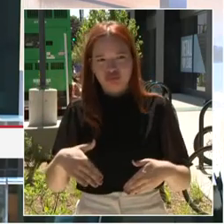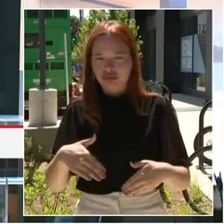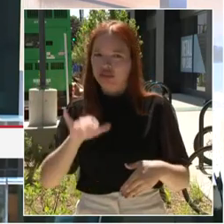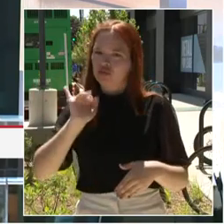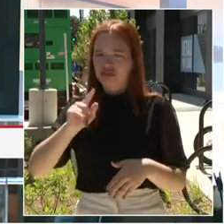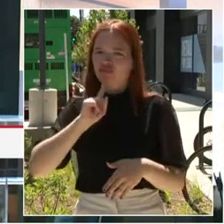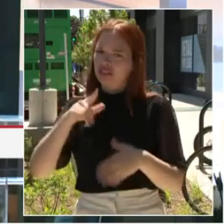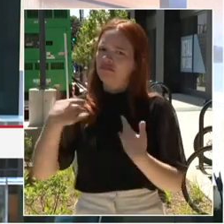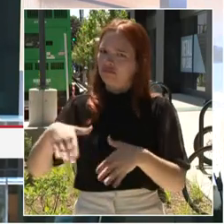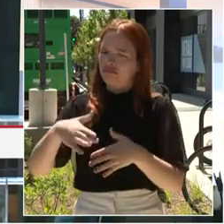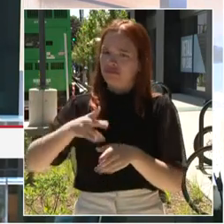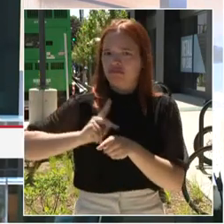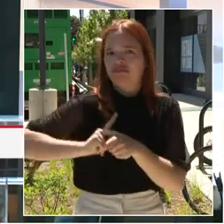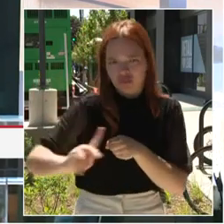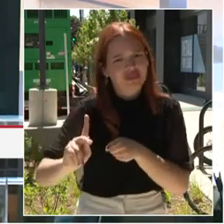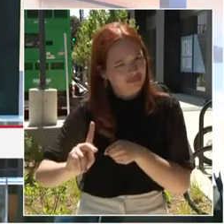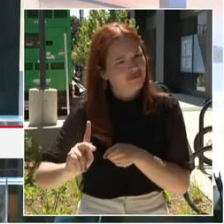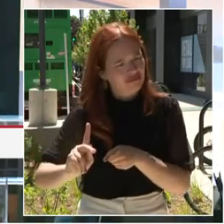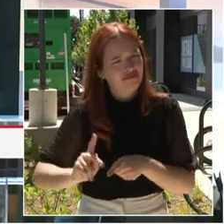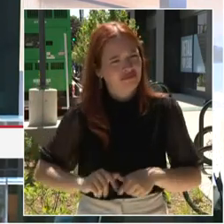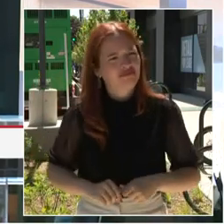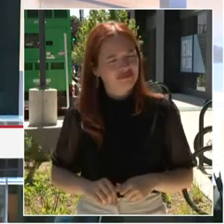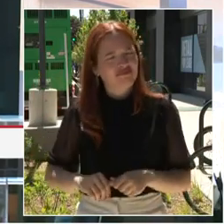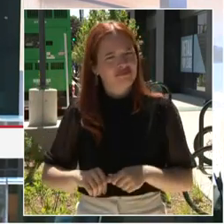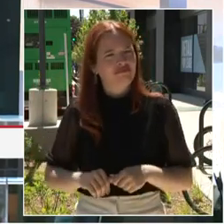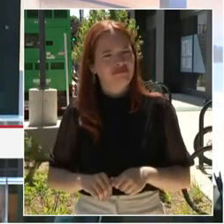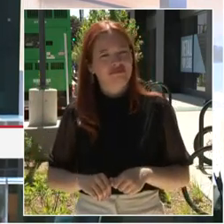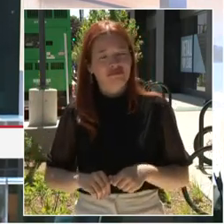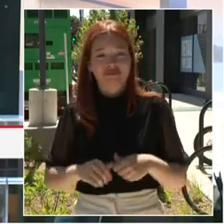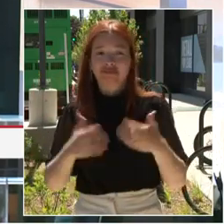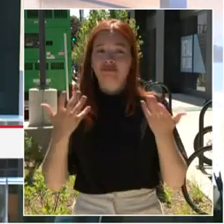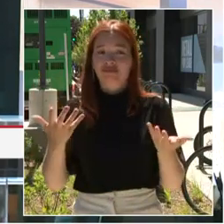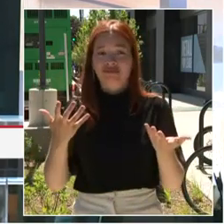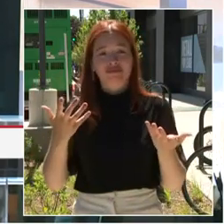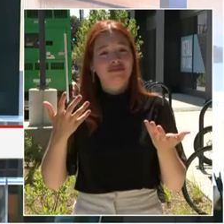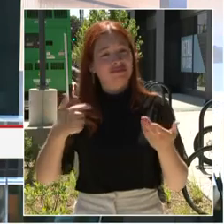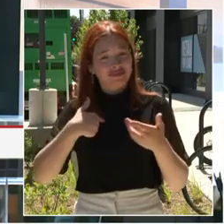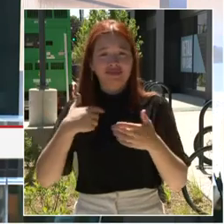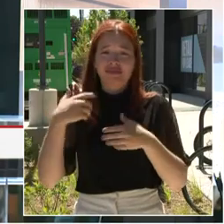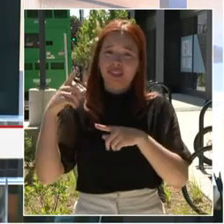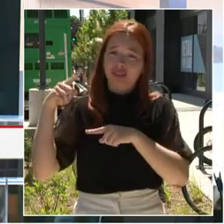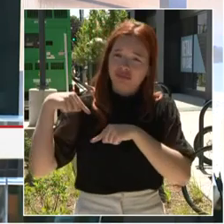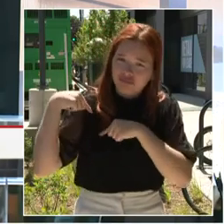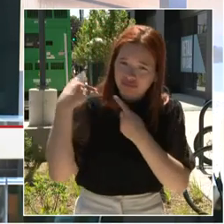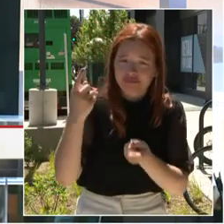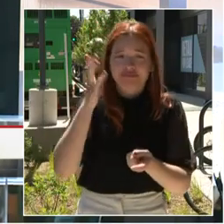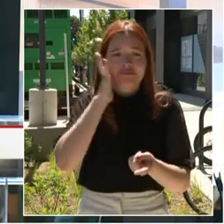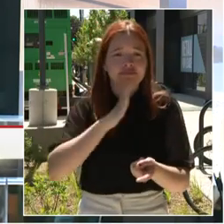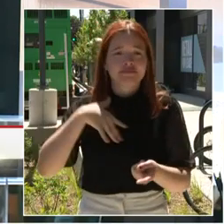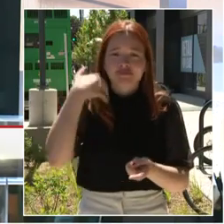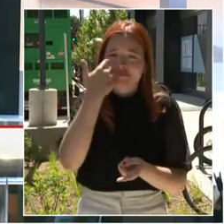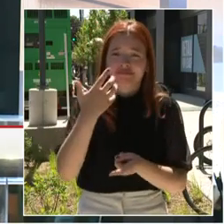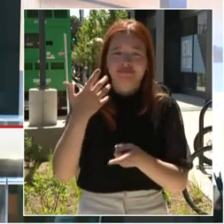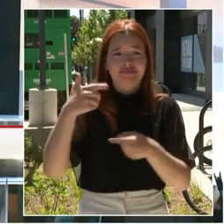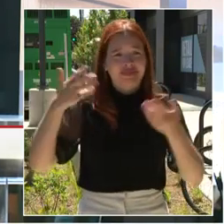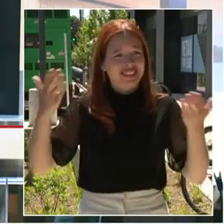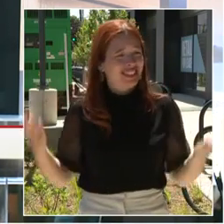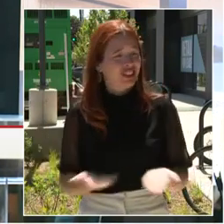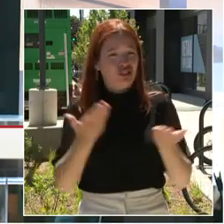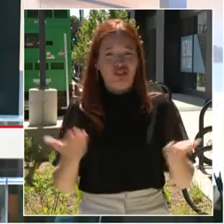I have to say, I've been doing this for a long time and I've worked in many different